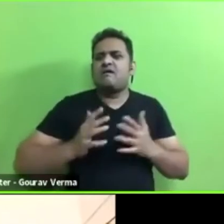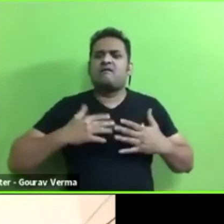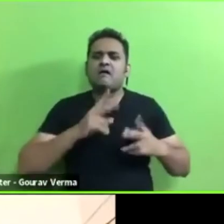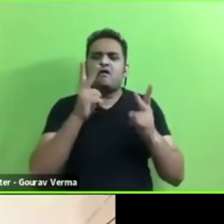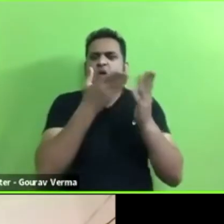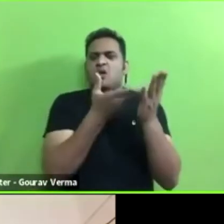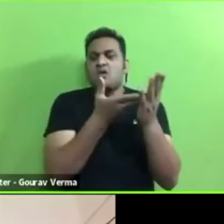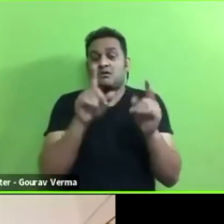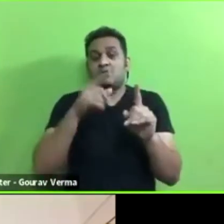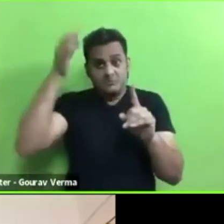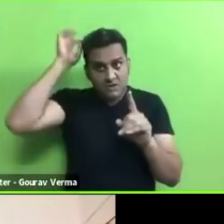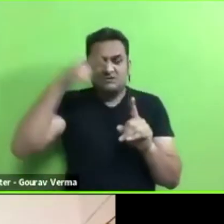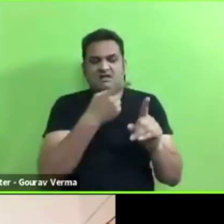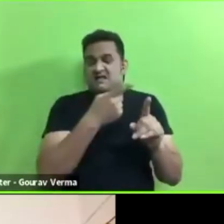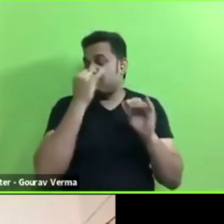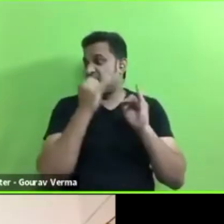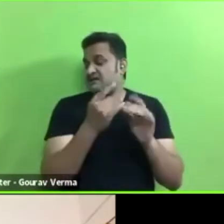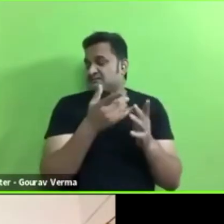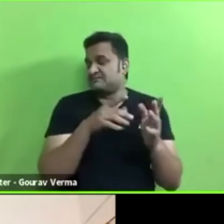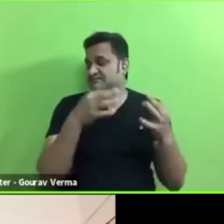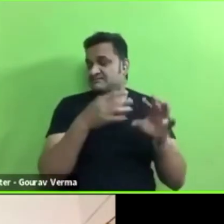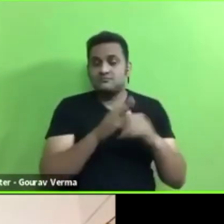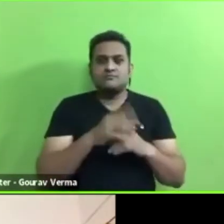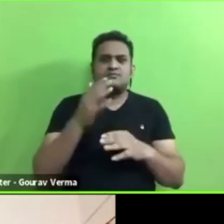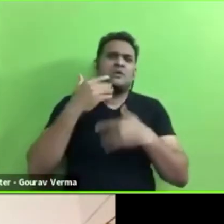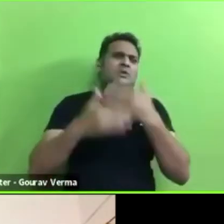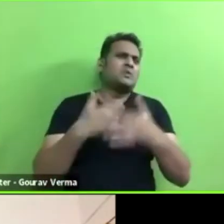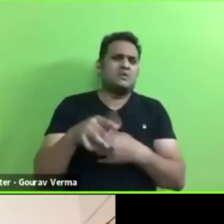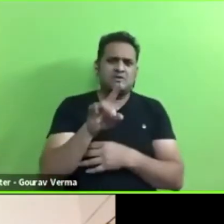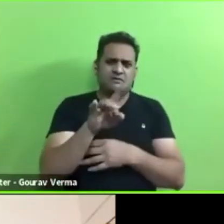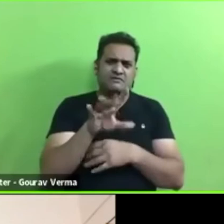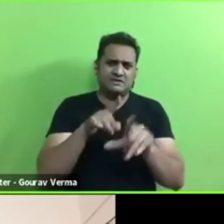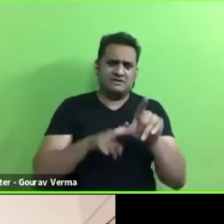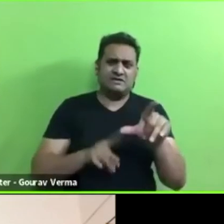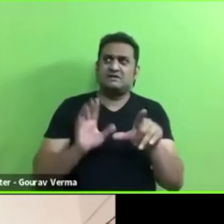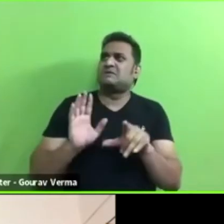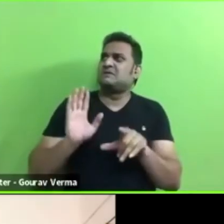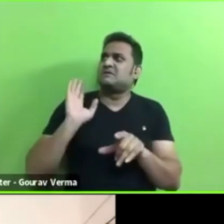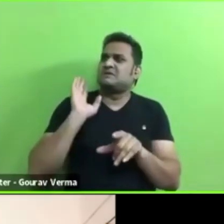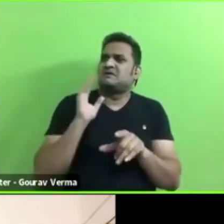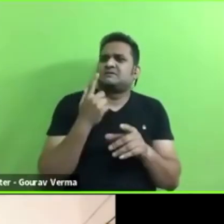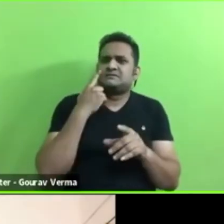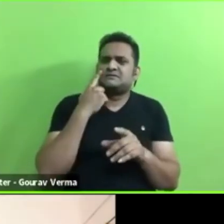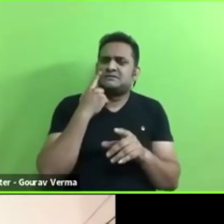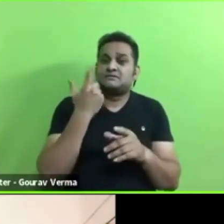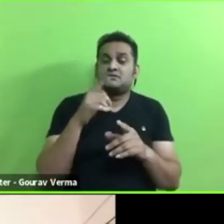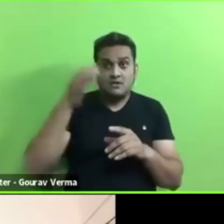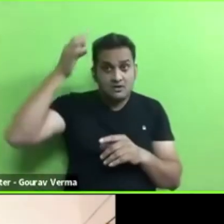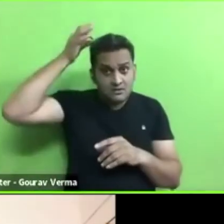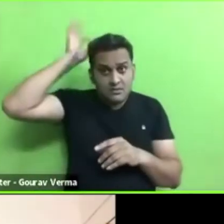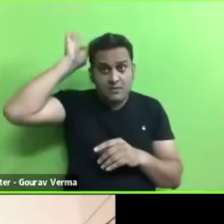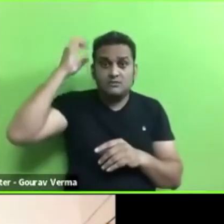that's the dirty art form. But somehow in the past 15 years, we have seen there is in a way, Brahmin